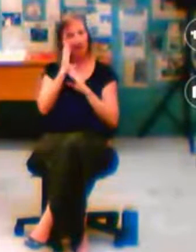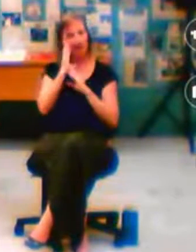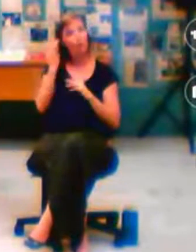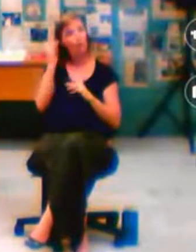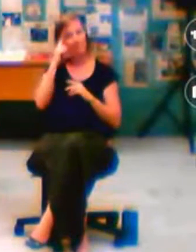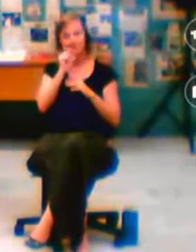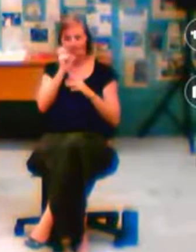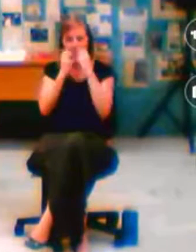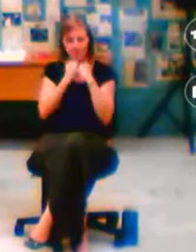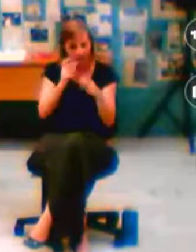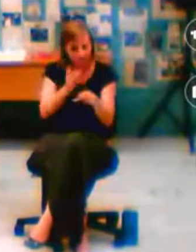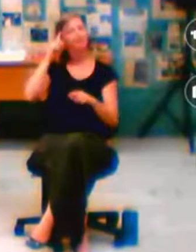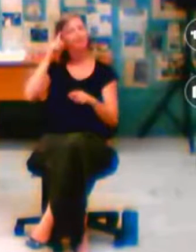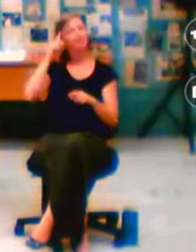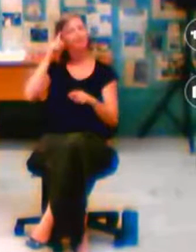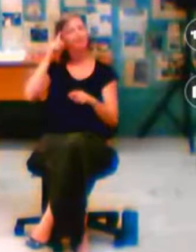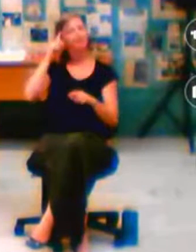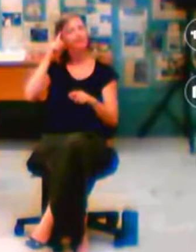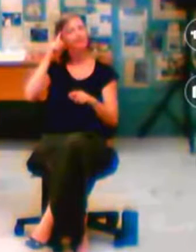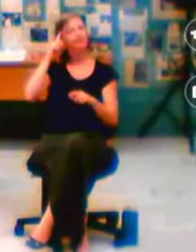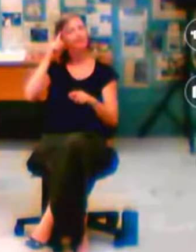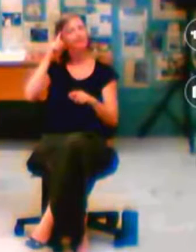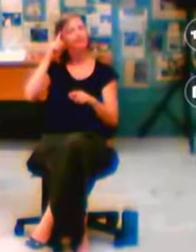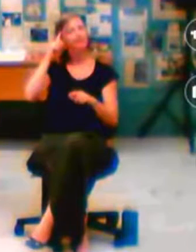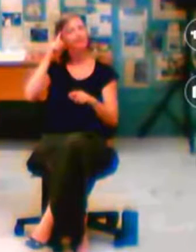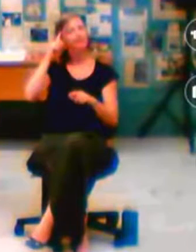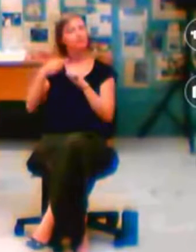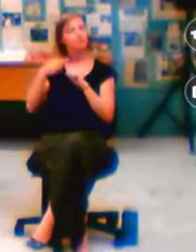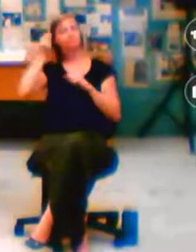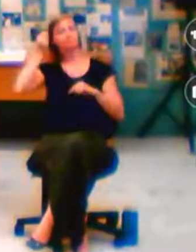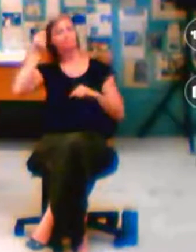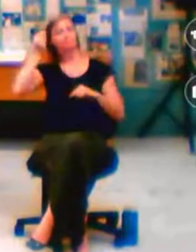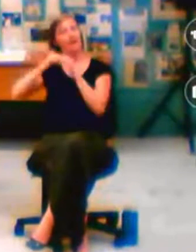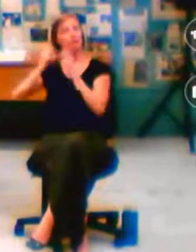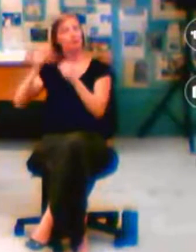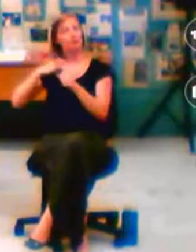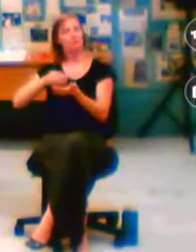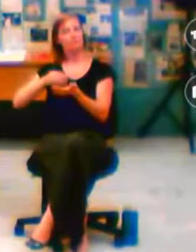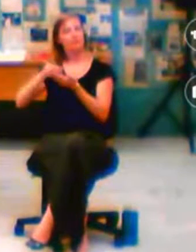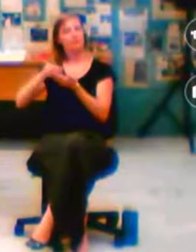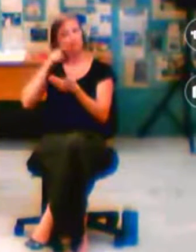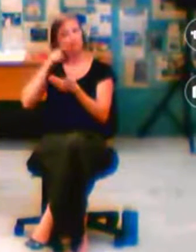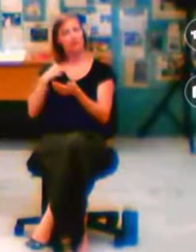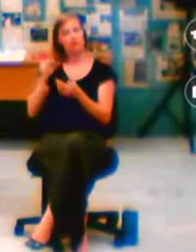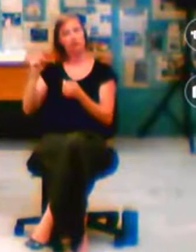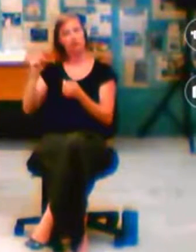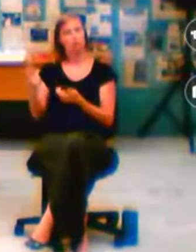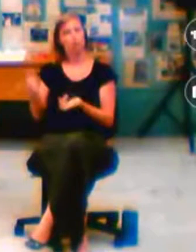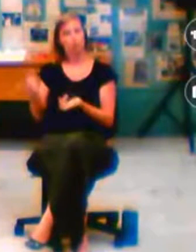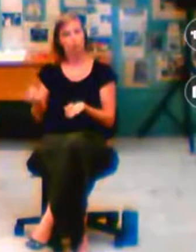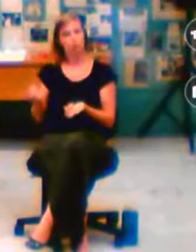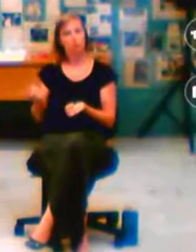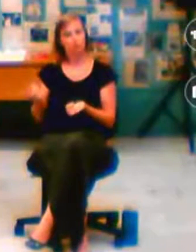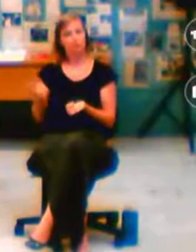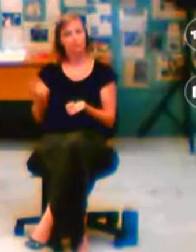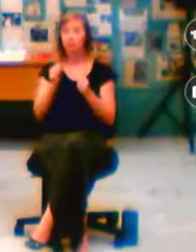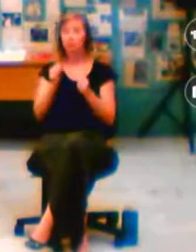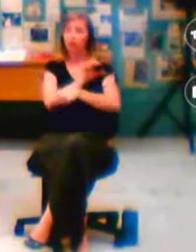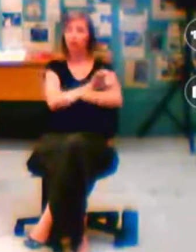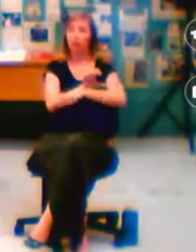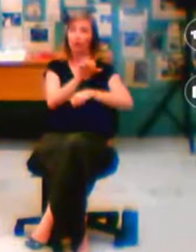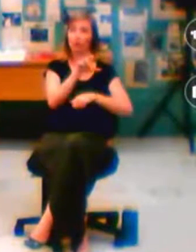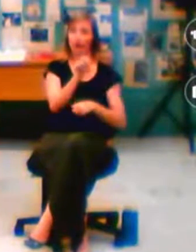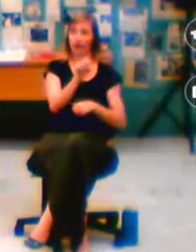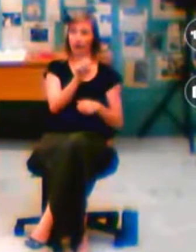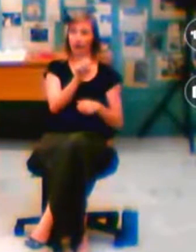people. And this same market-based system is not incentivizing psychiatric beds because it's not about taking care of